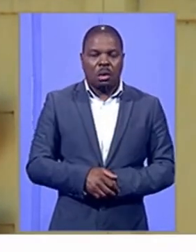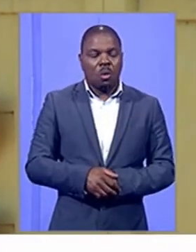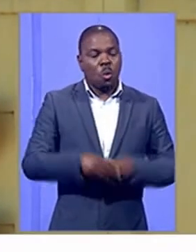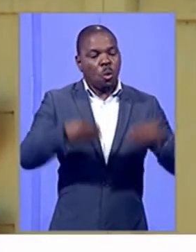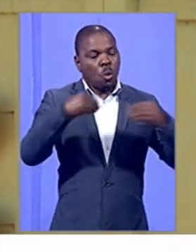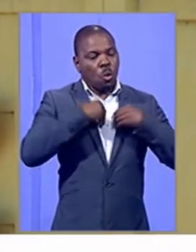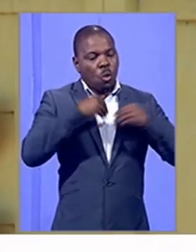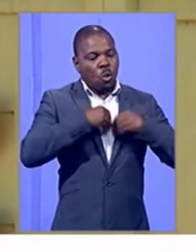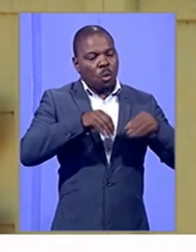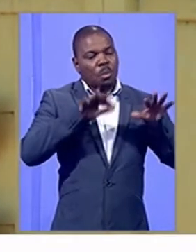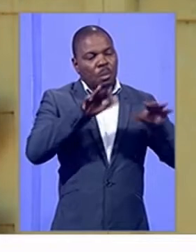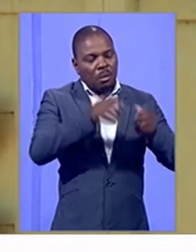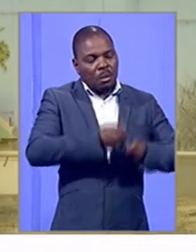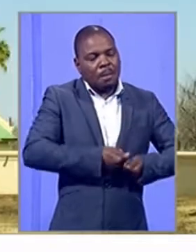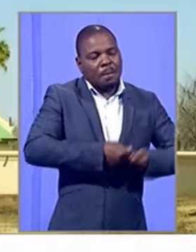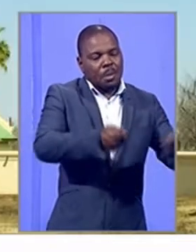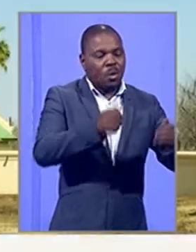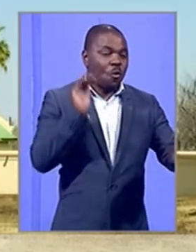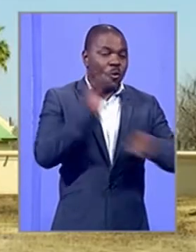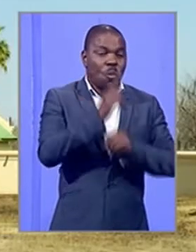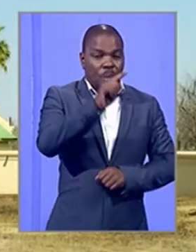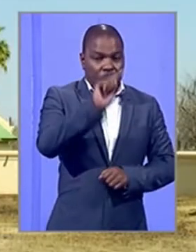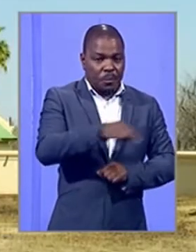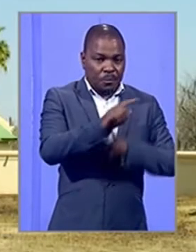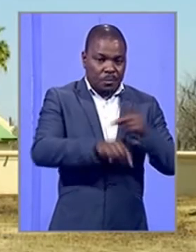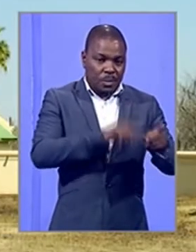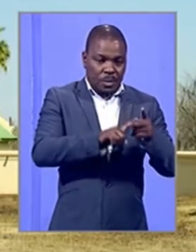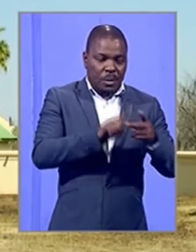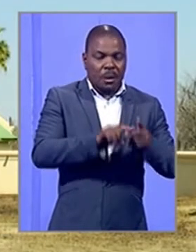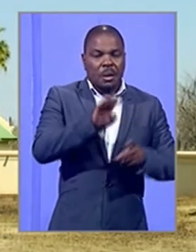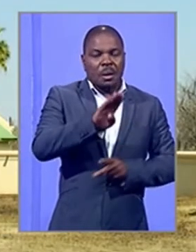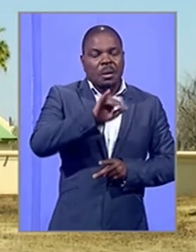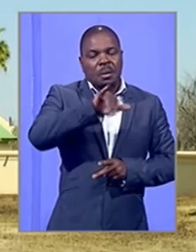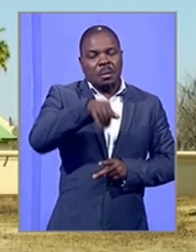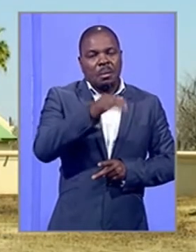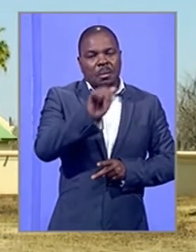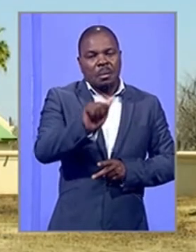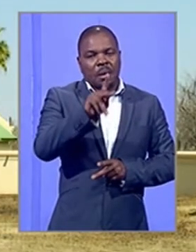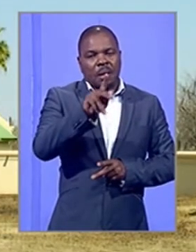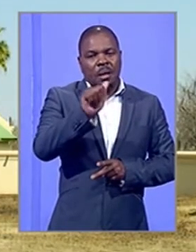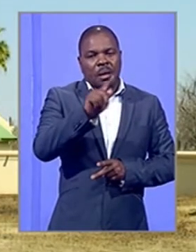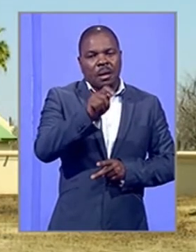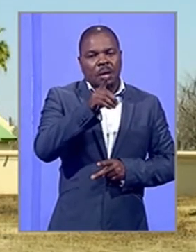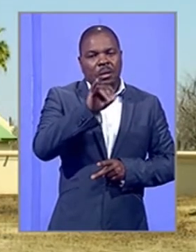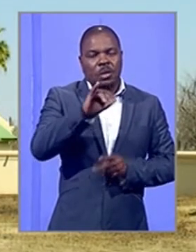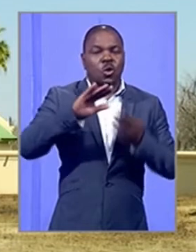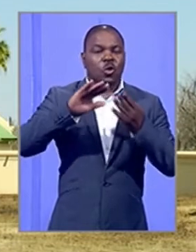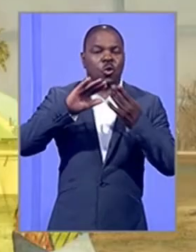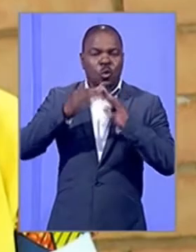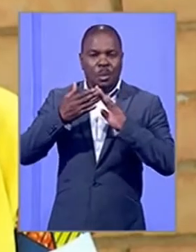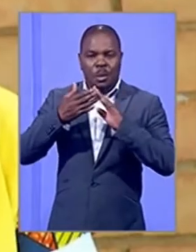ba go feta sekete mme go a kgethwa bjatladi Communal Property Association go e